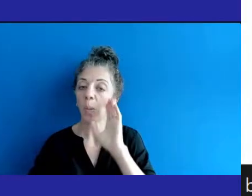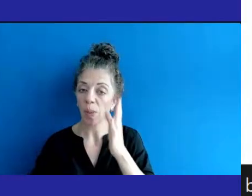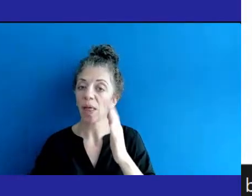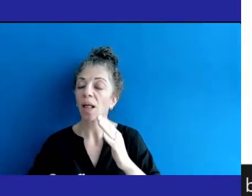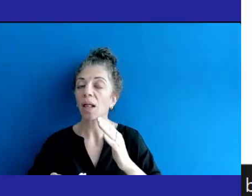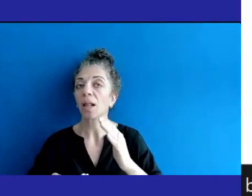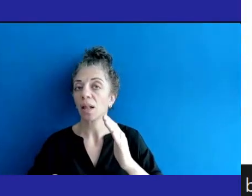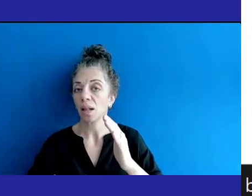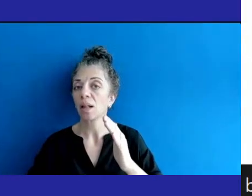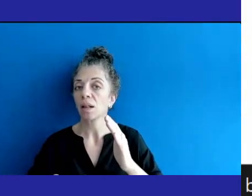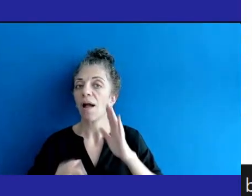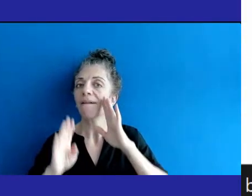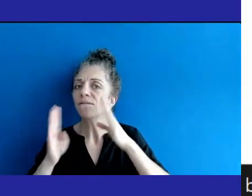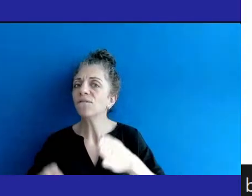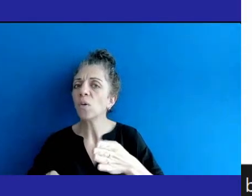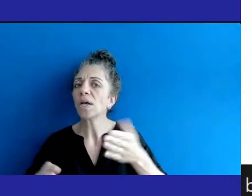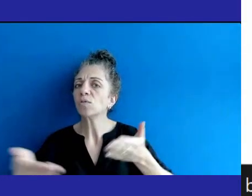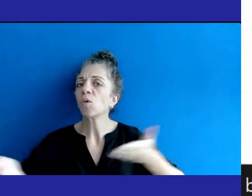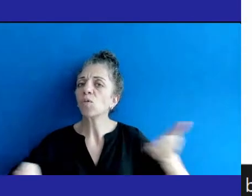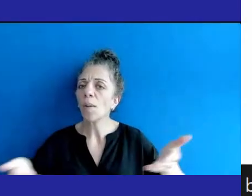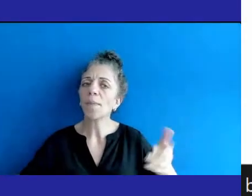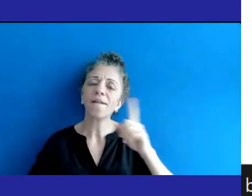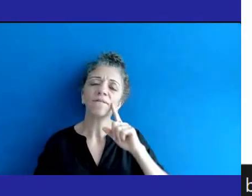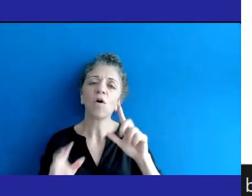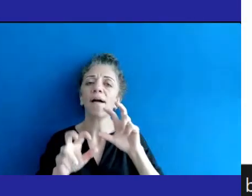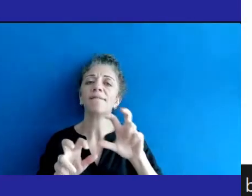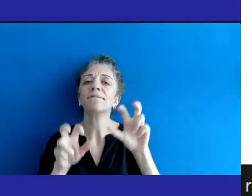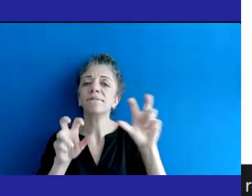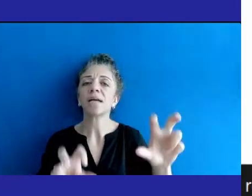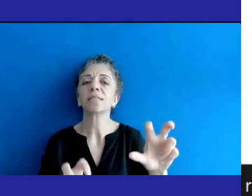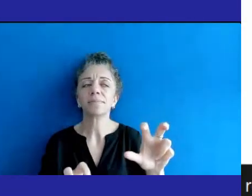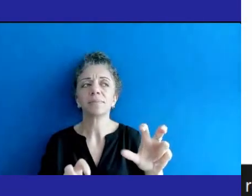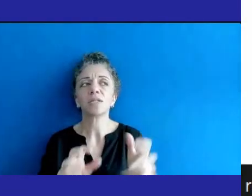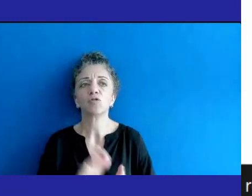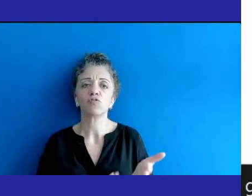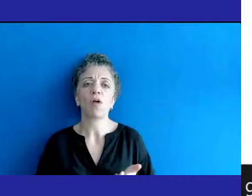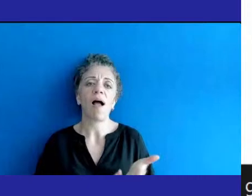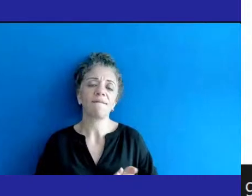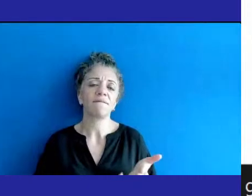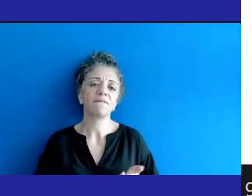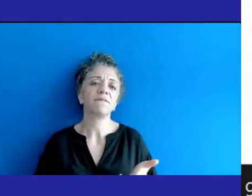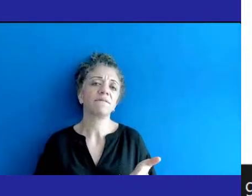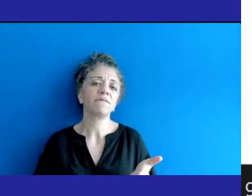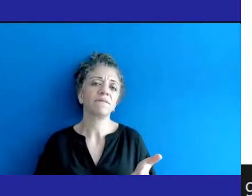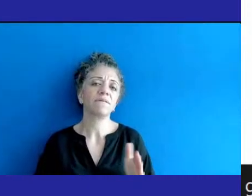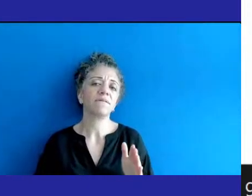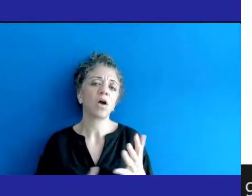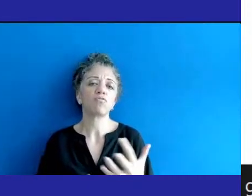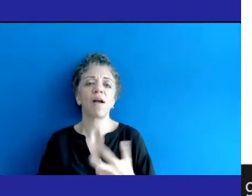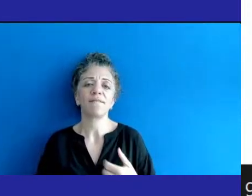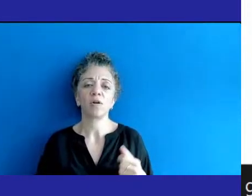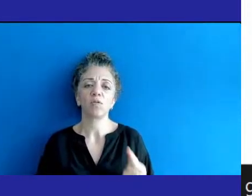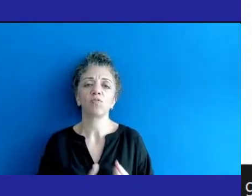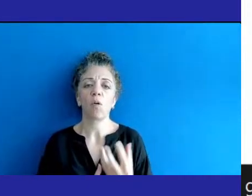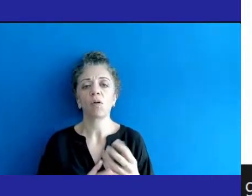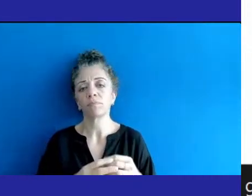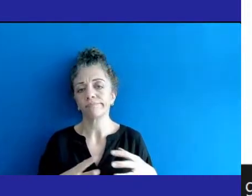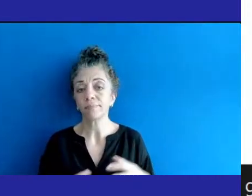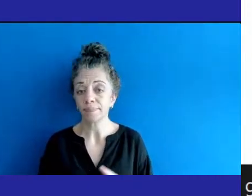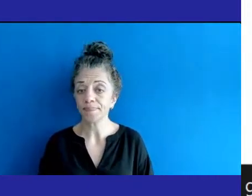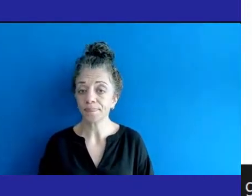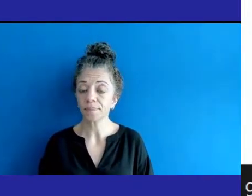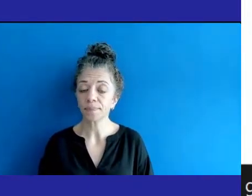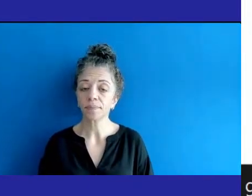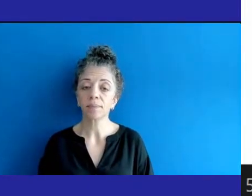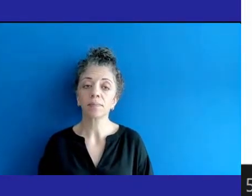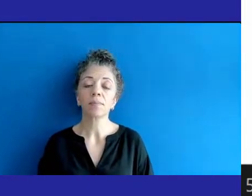focus recruitment as an investment in driving revenue growth and strategic initiatives across health and hospitals. The next